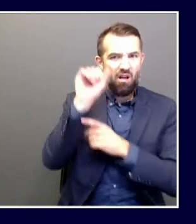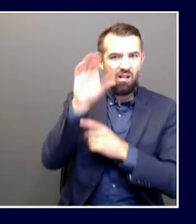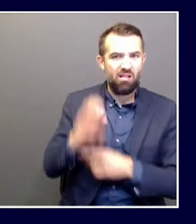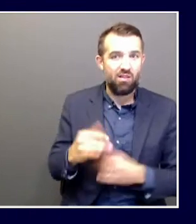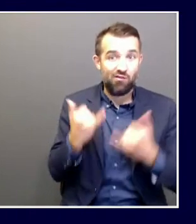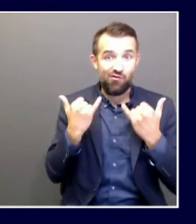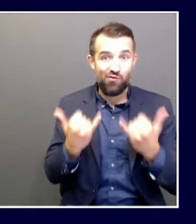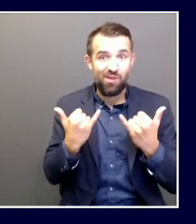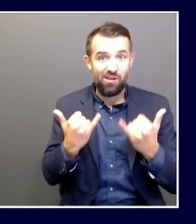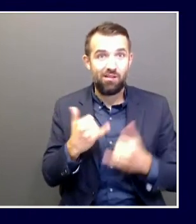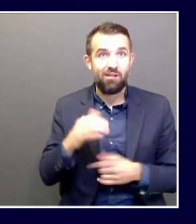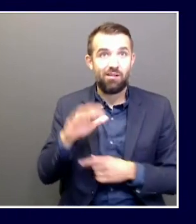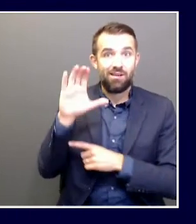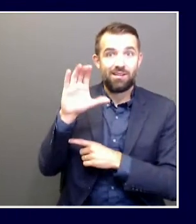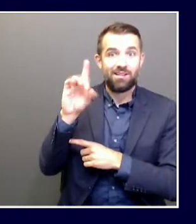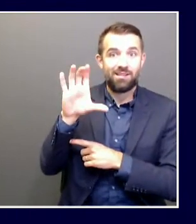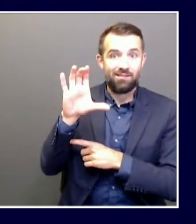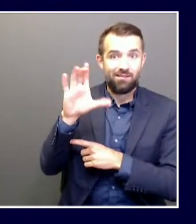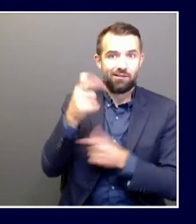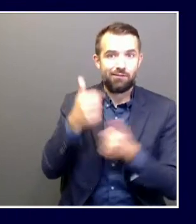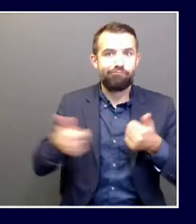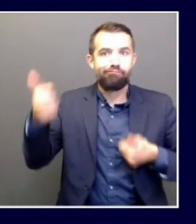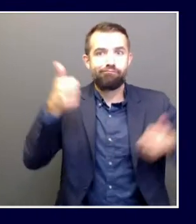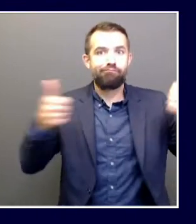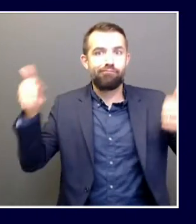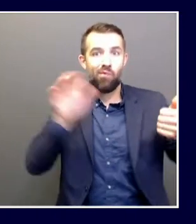the concern or the theoretical possibility that